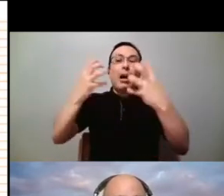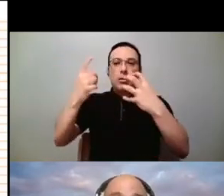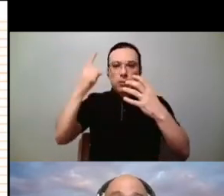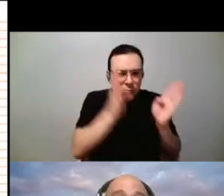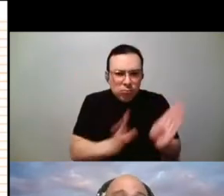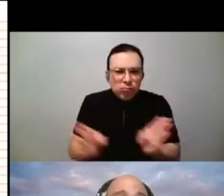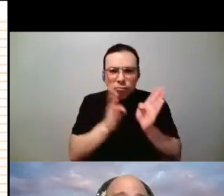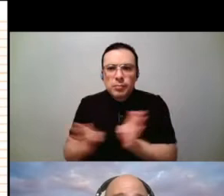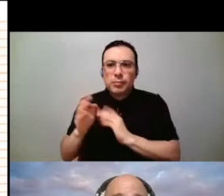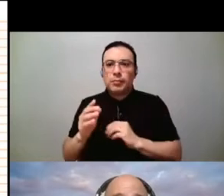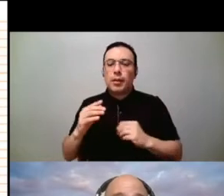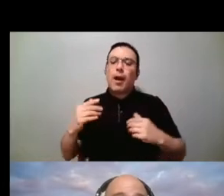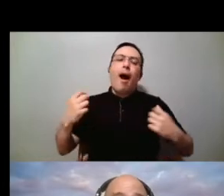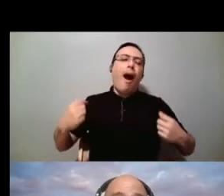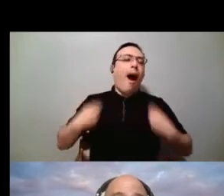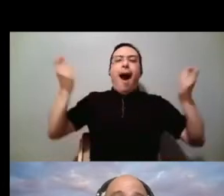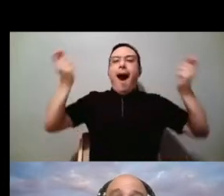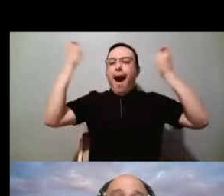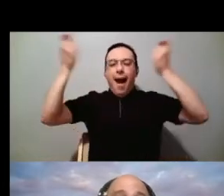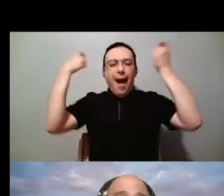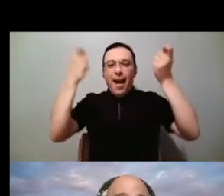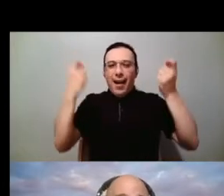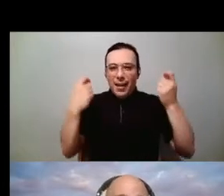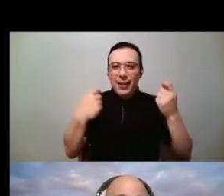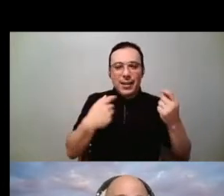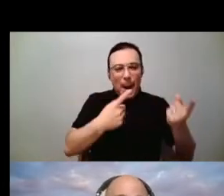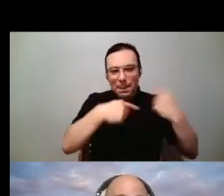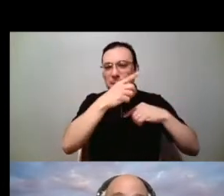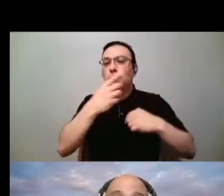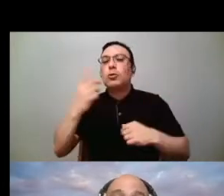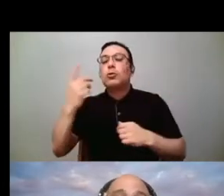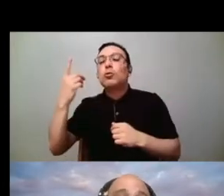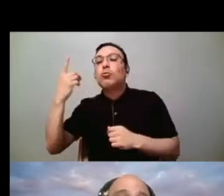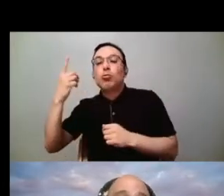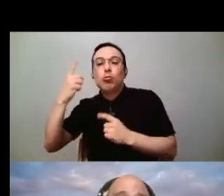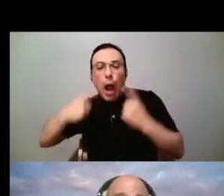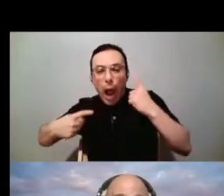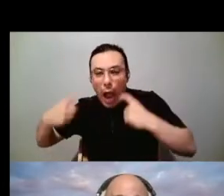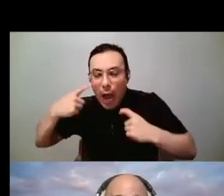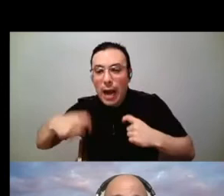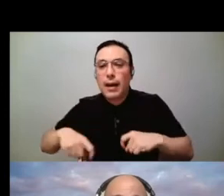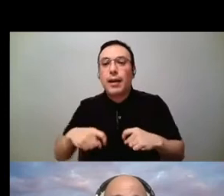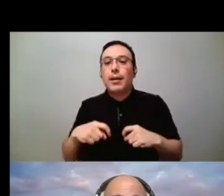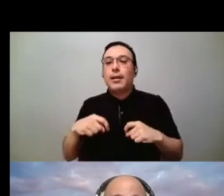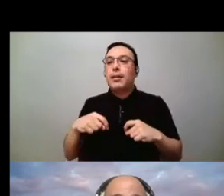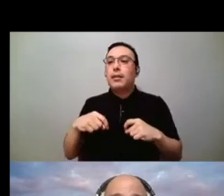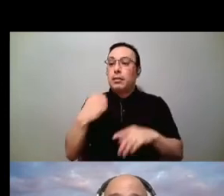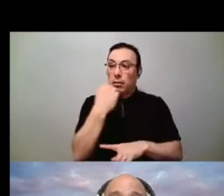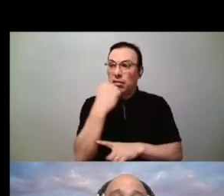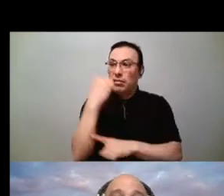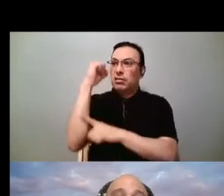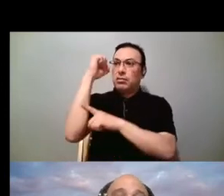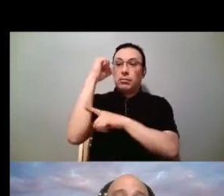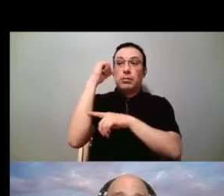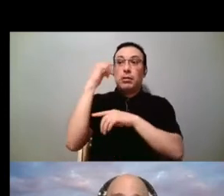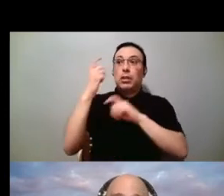celebrate, come, cry. An upriser and an uprising might have